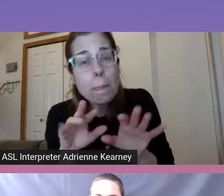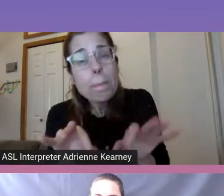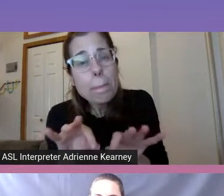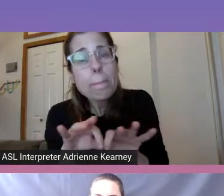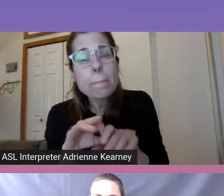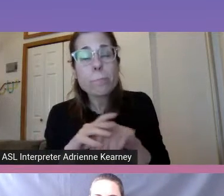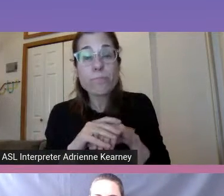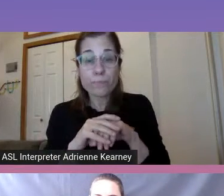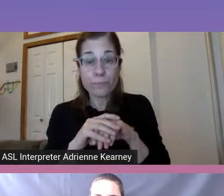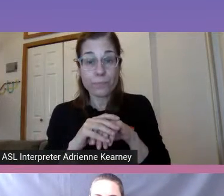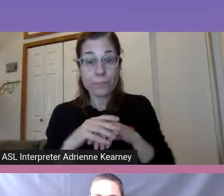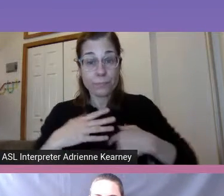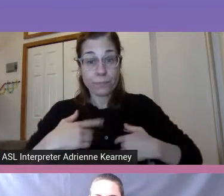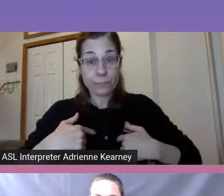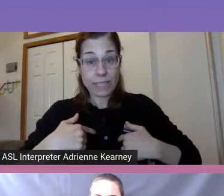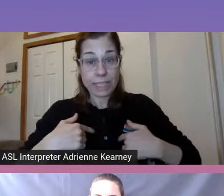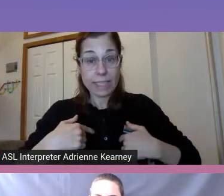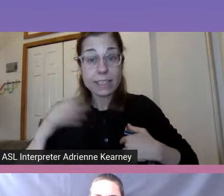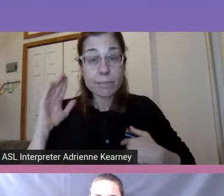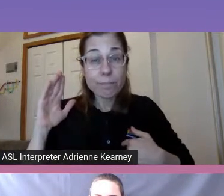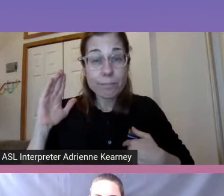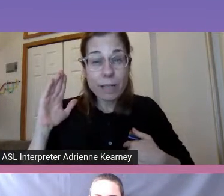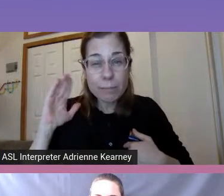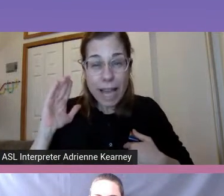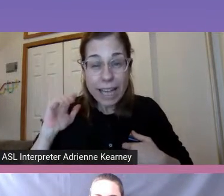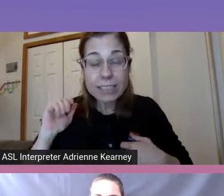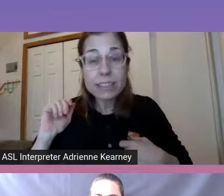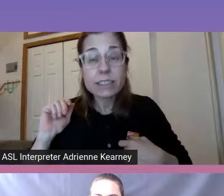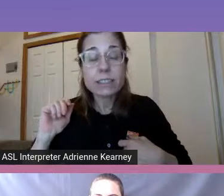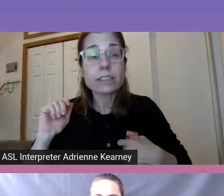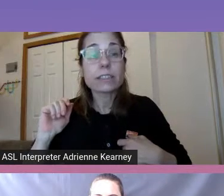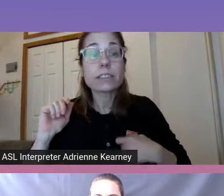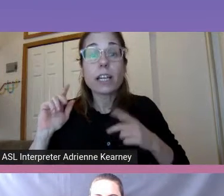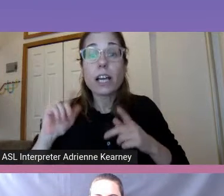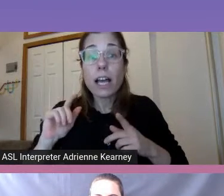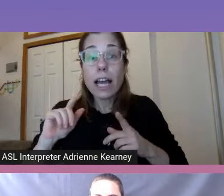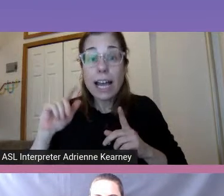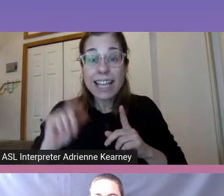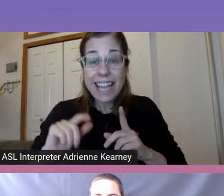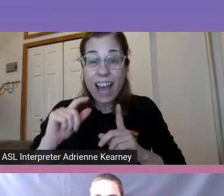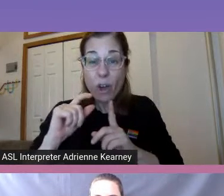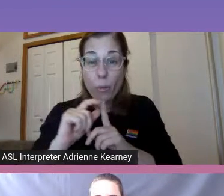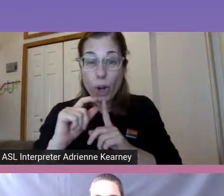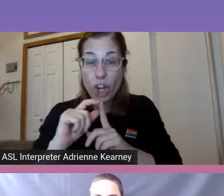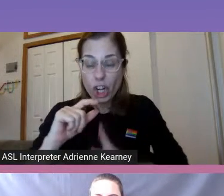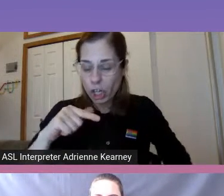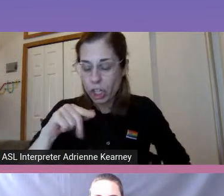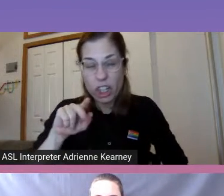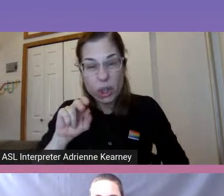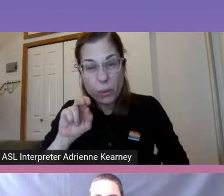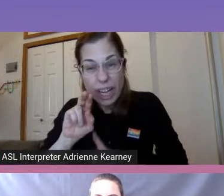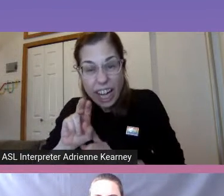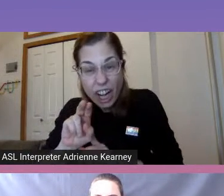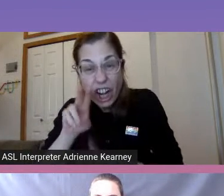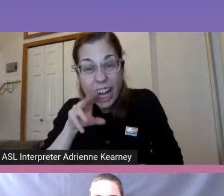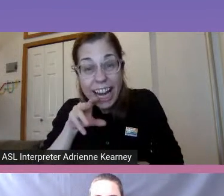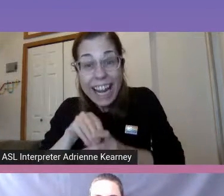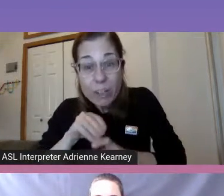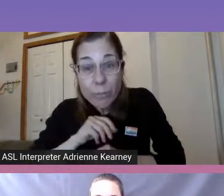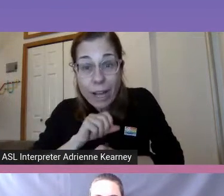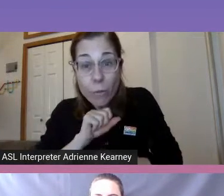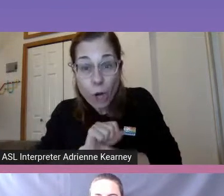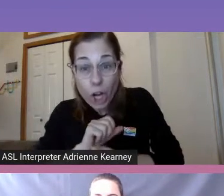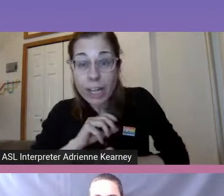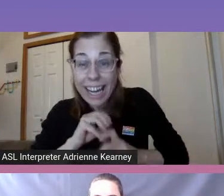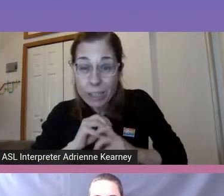say in my past, it took me a while to actually put the word queer into my work but also in my introduction.